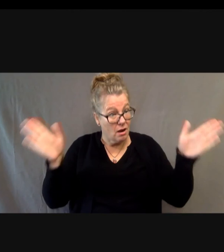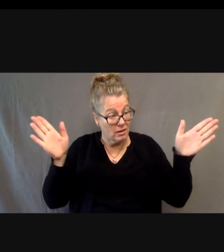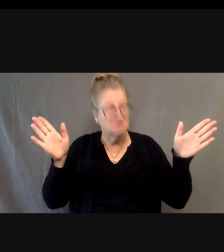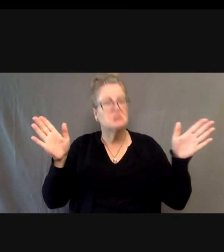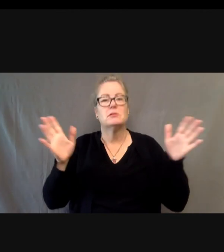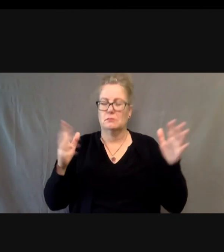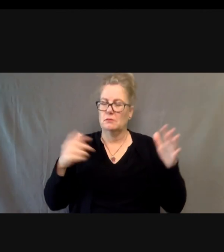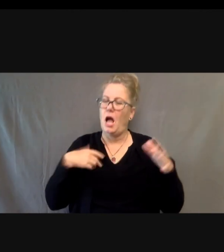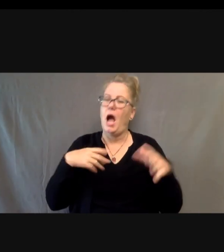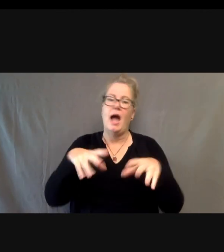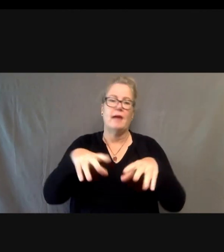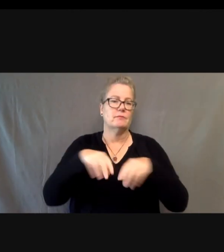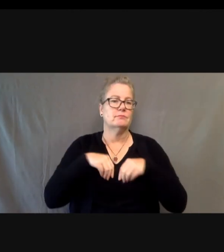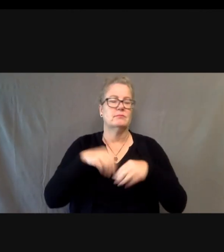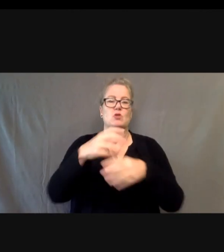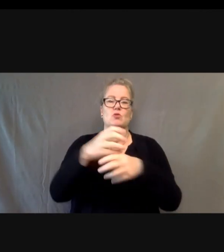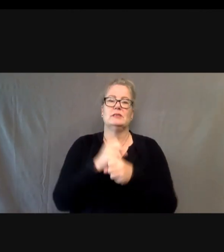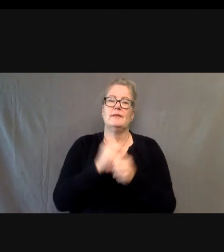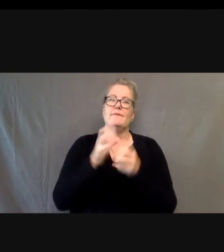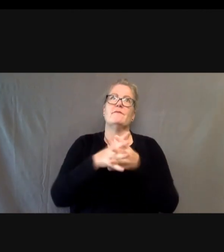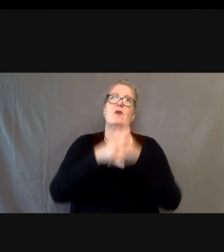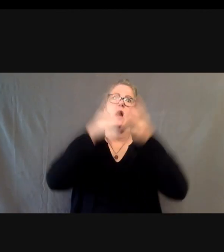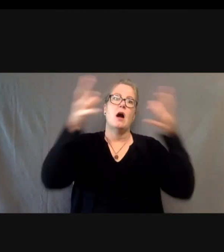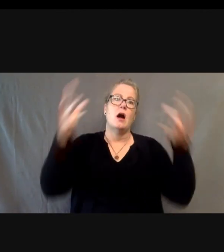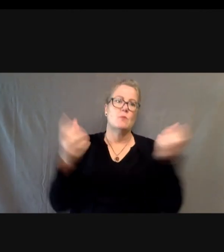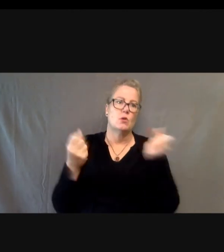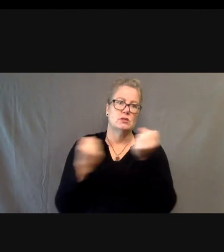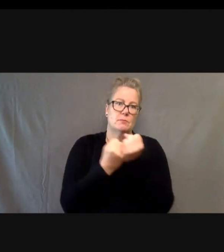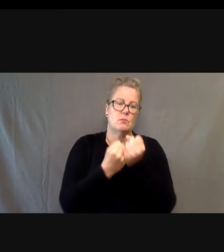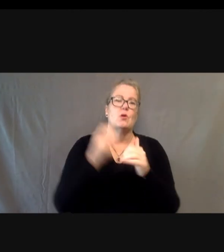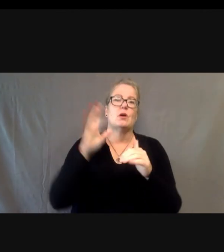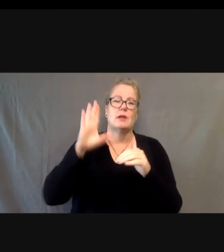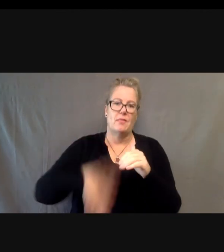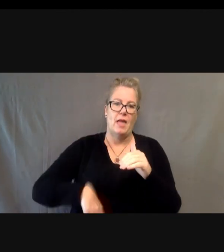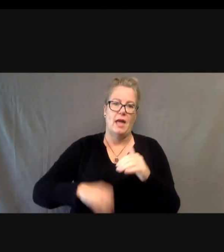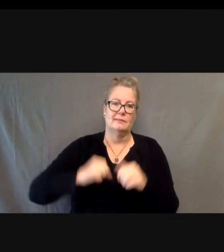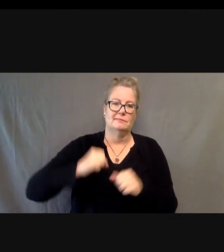more support than I do pushback, and it makes it very worthwhile.